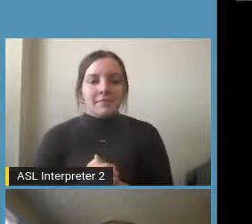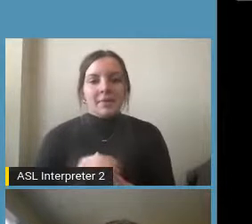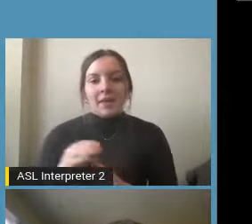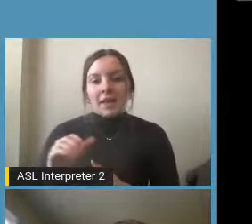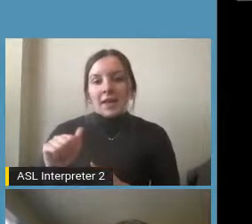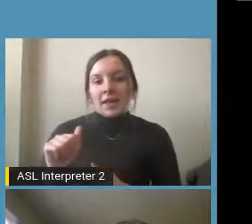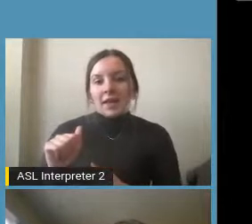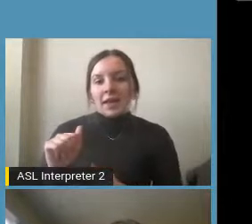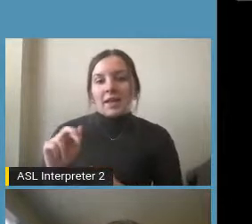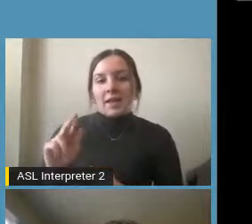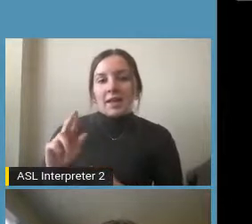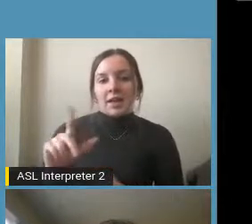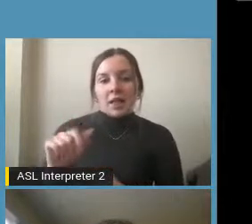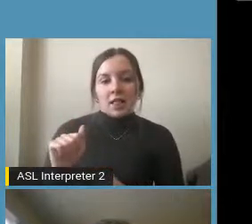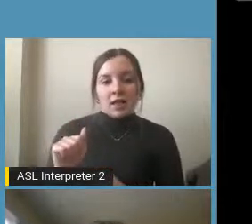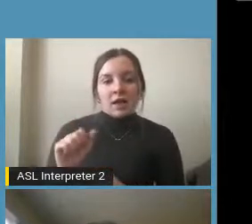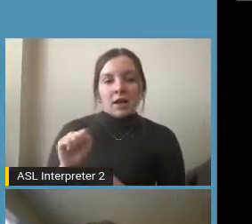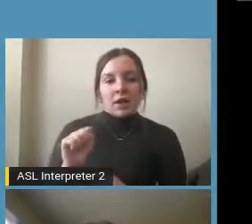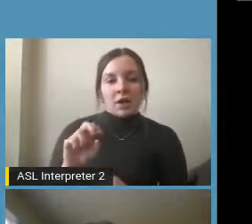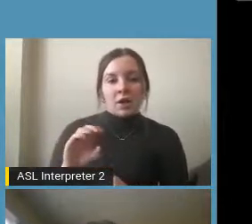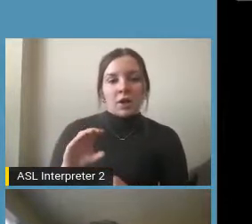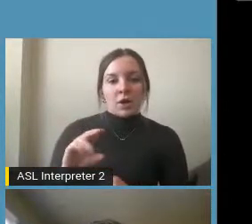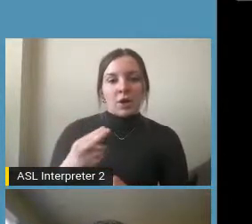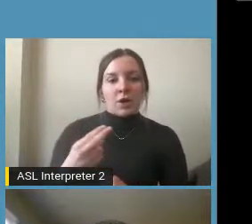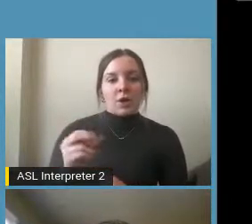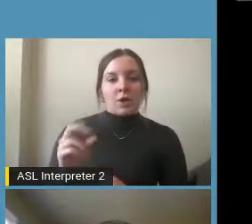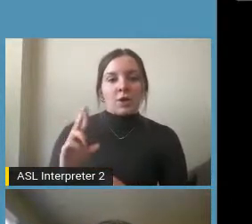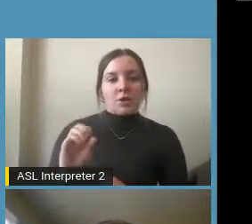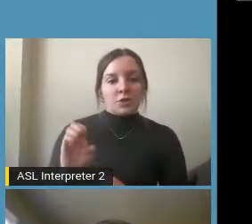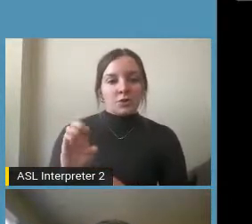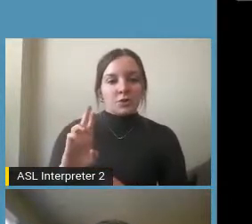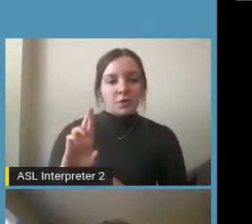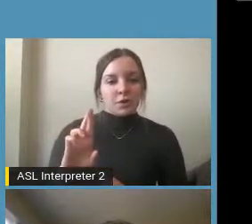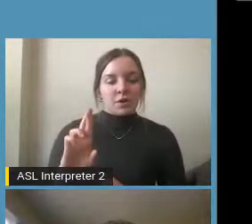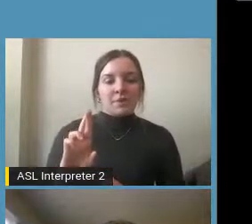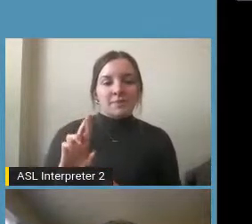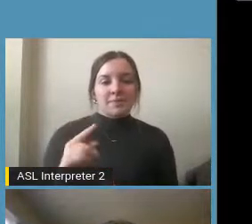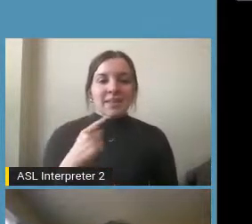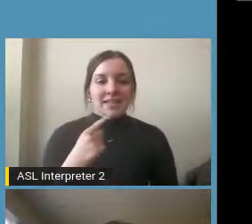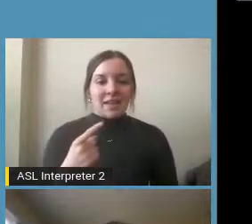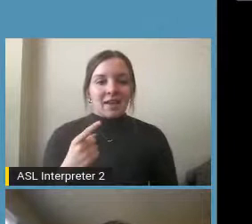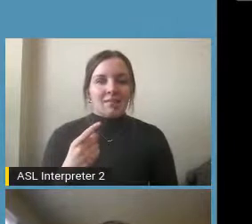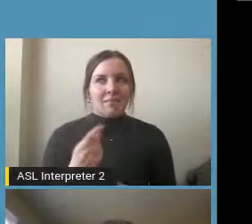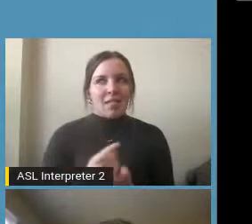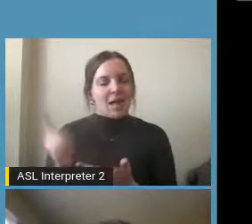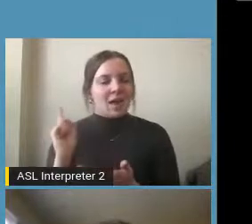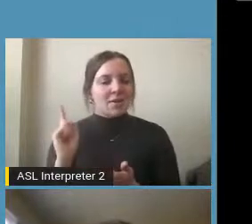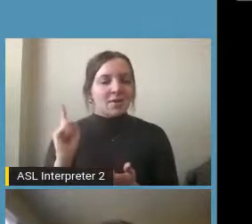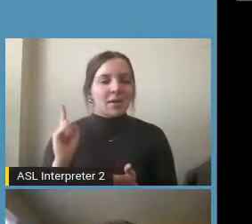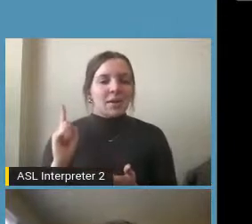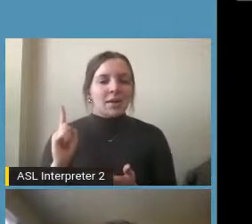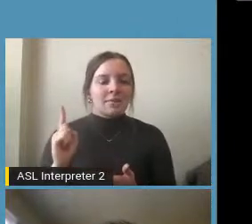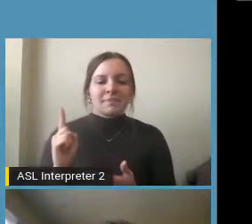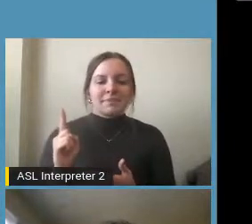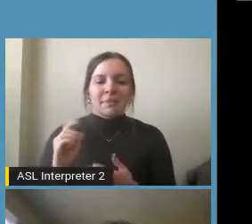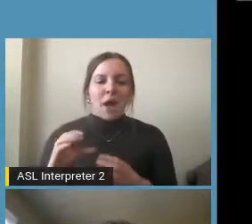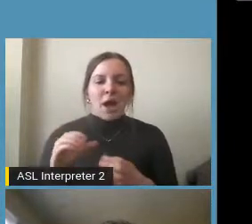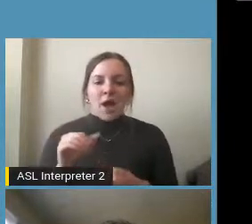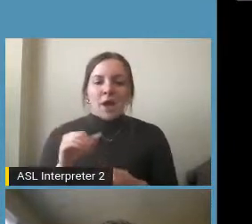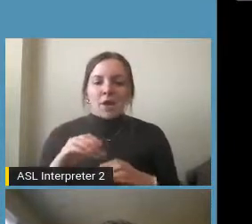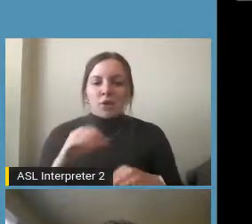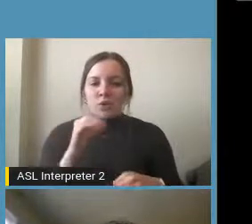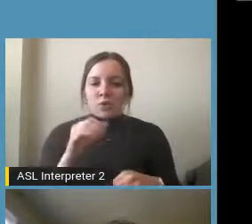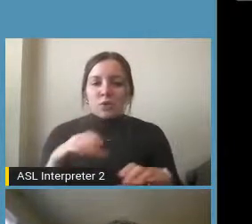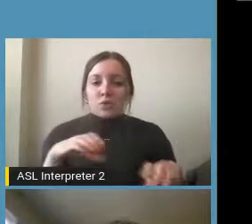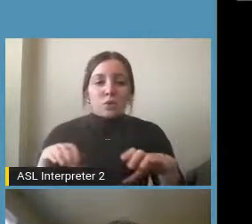week's presentation, don't do anything unless you know exactly who it's for and why you're doing it. And that has a lot to do with